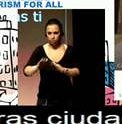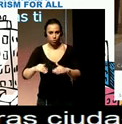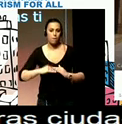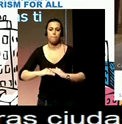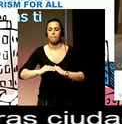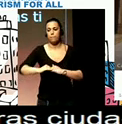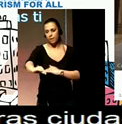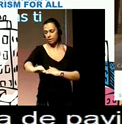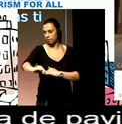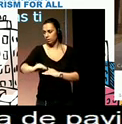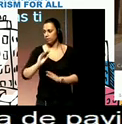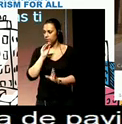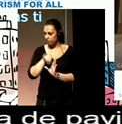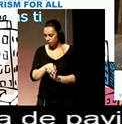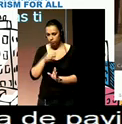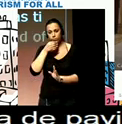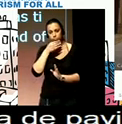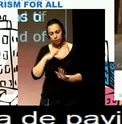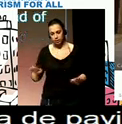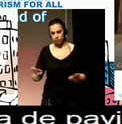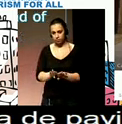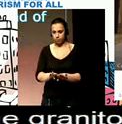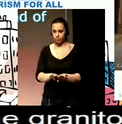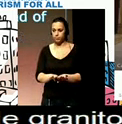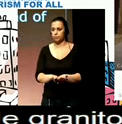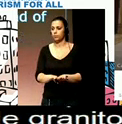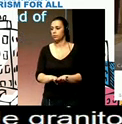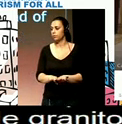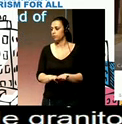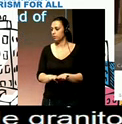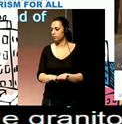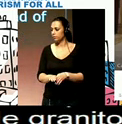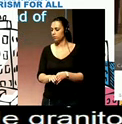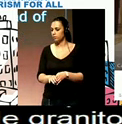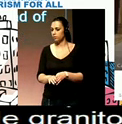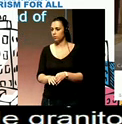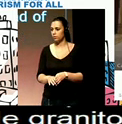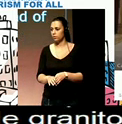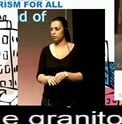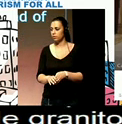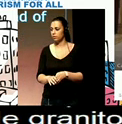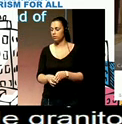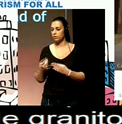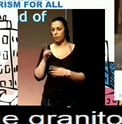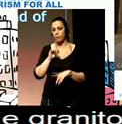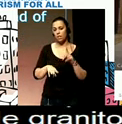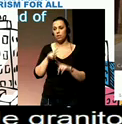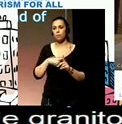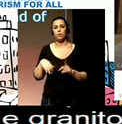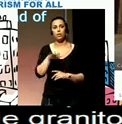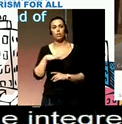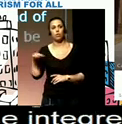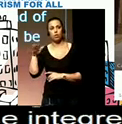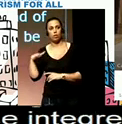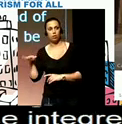non-flying pedestrian in any material that can be well integrated in the